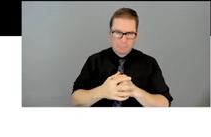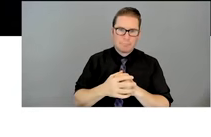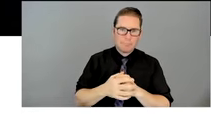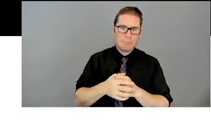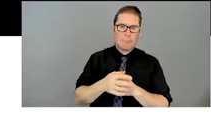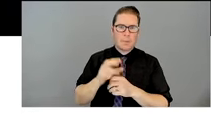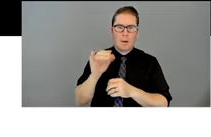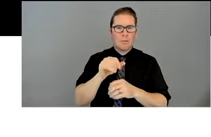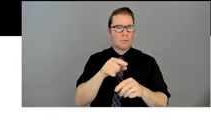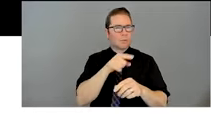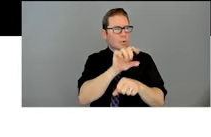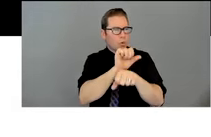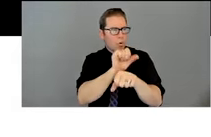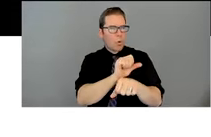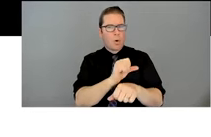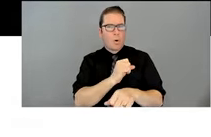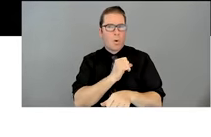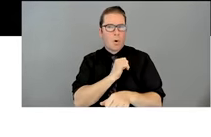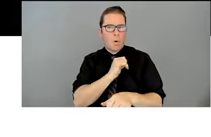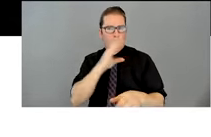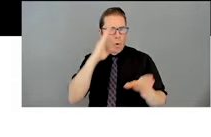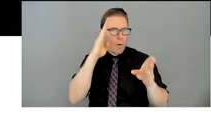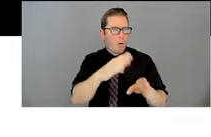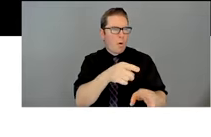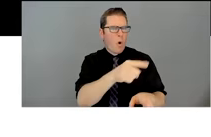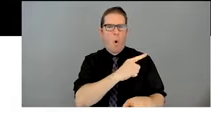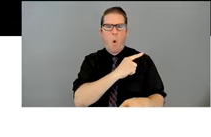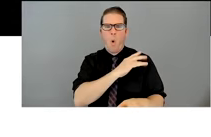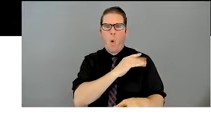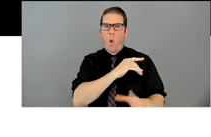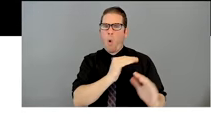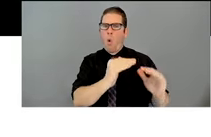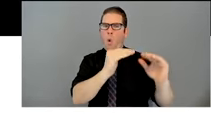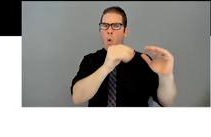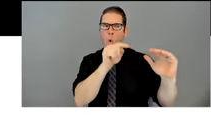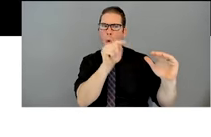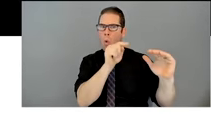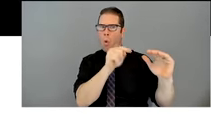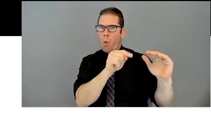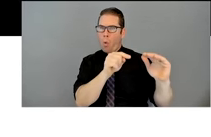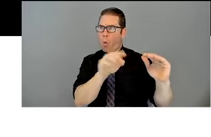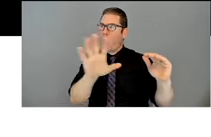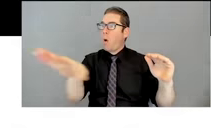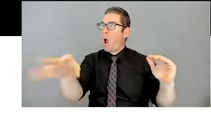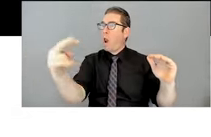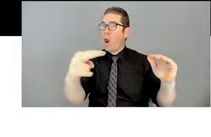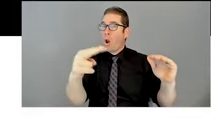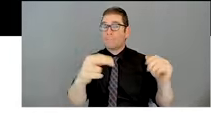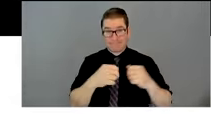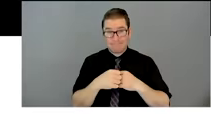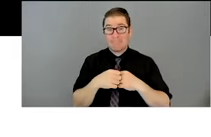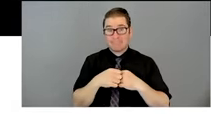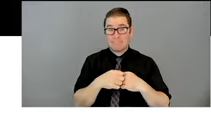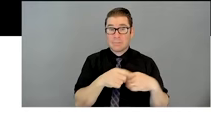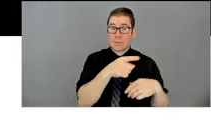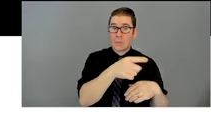Highlighting students' work each week as exemplary. Yeah, that's important for the student who is highlighted as